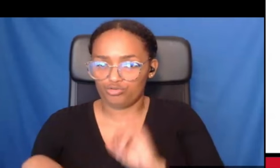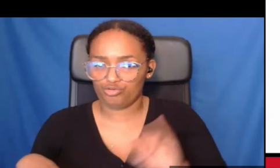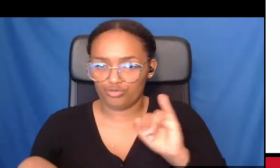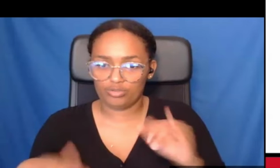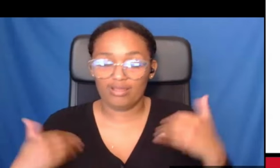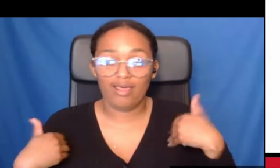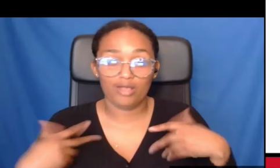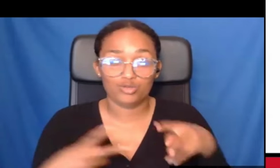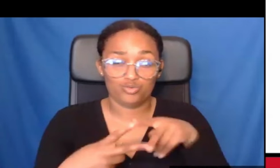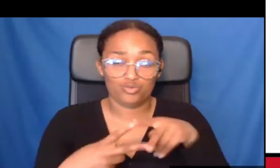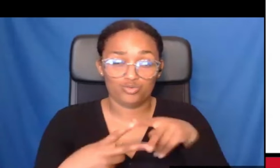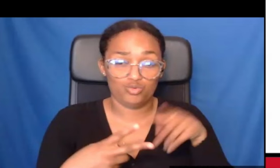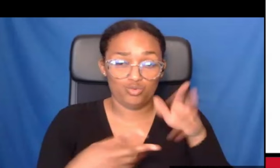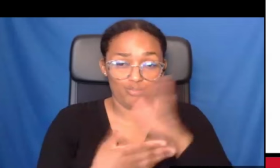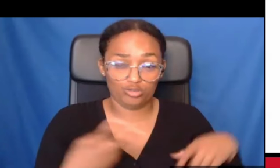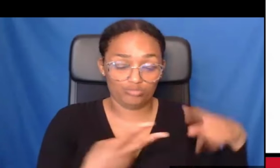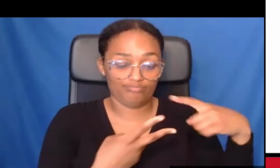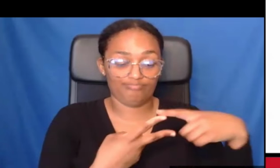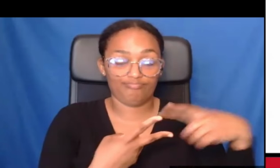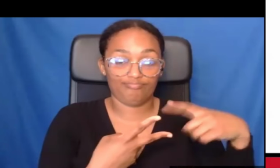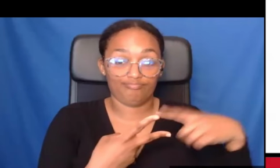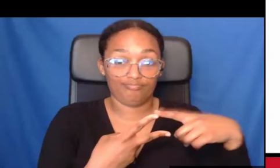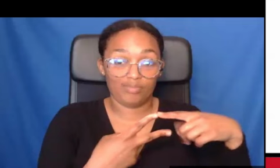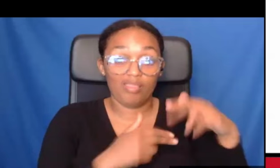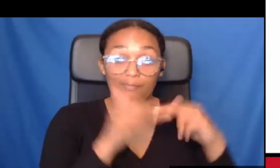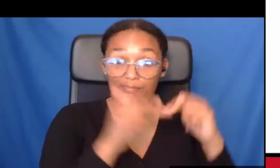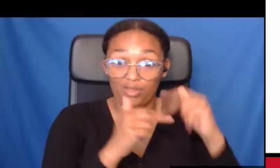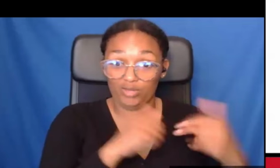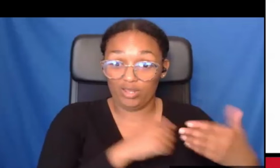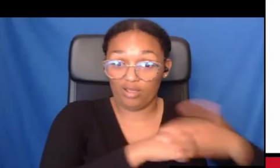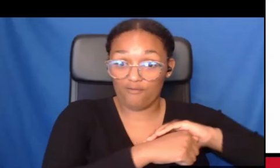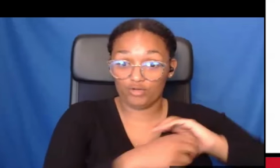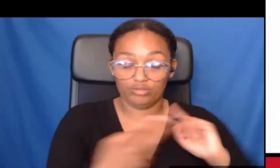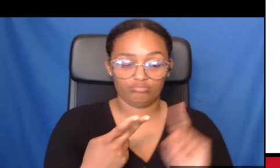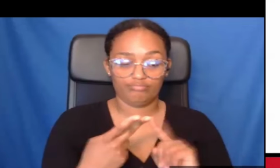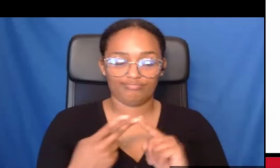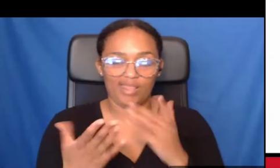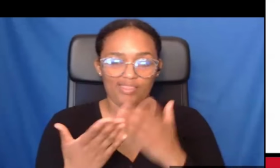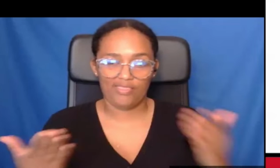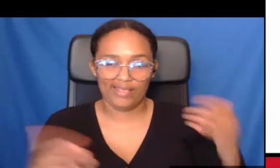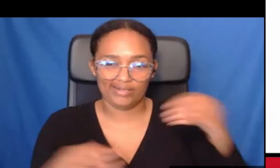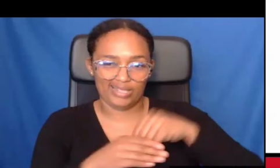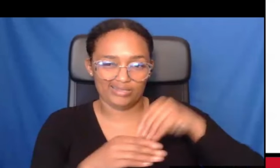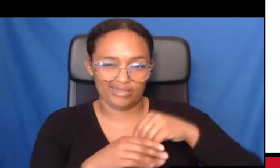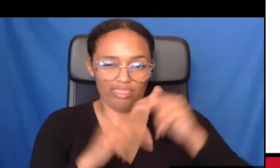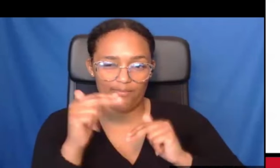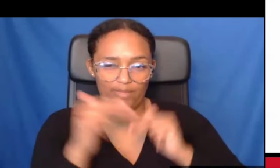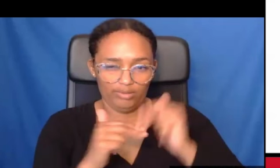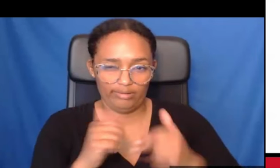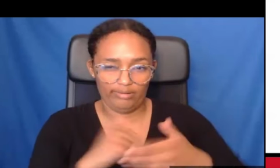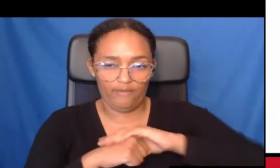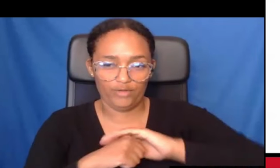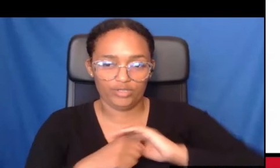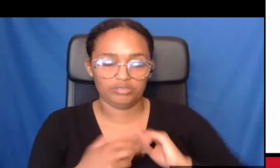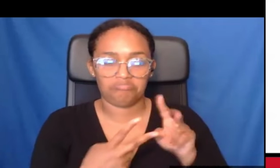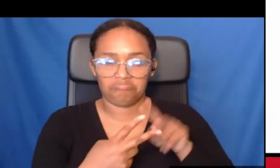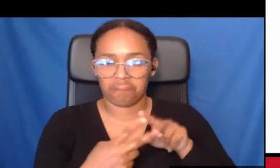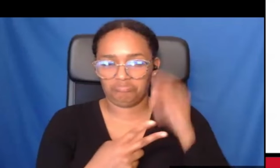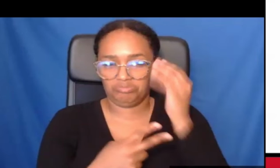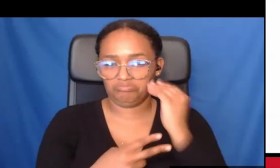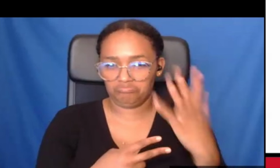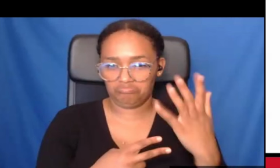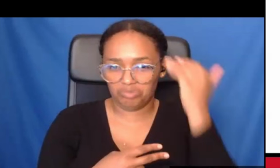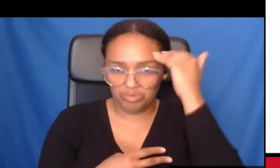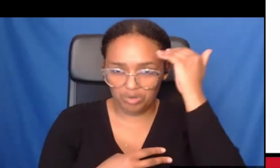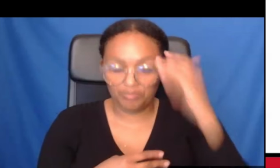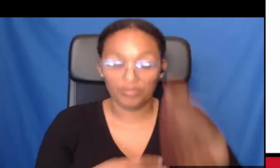covers the building and one that covers your things, your contents. So that's just something to know. And then something else to know is